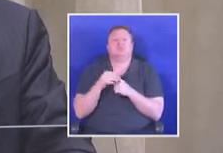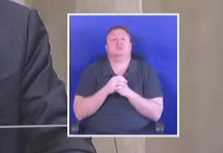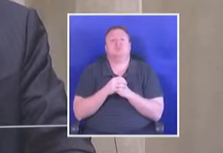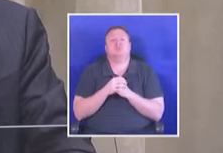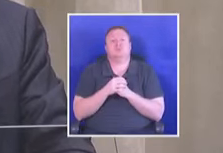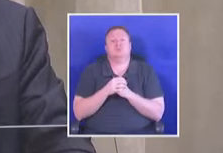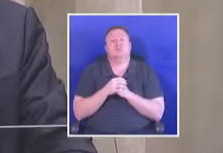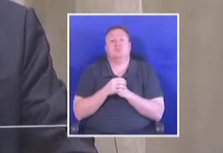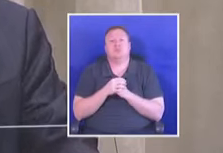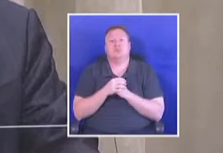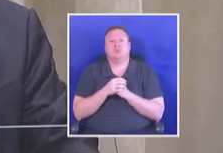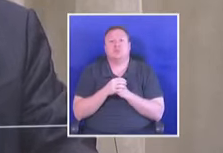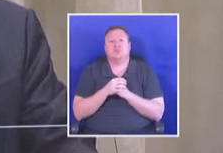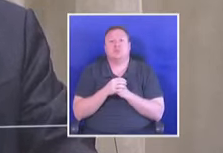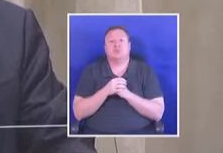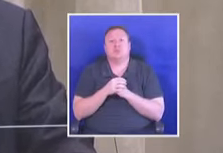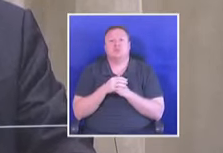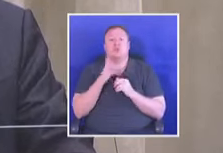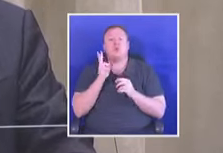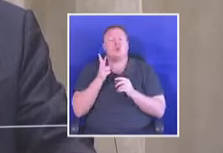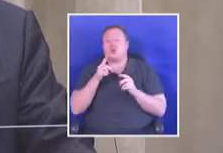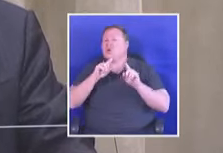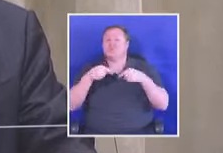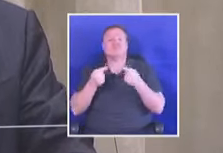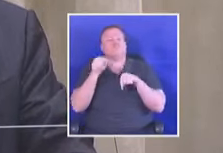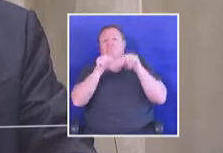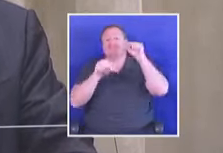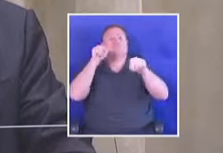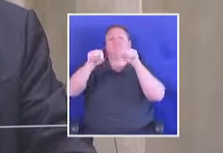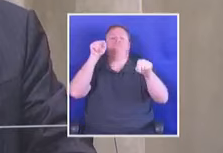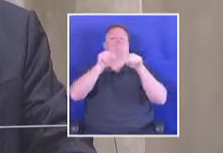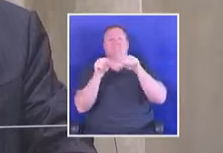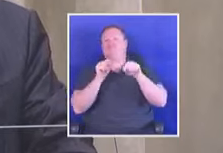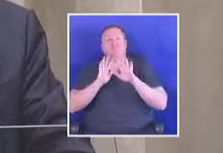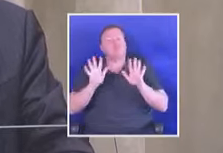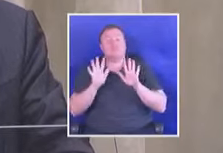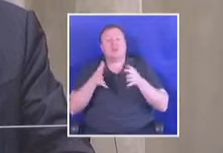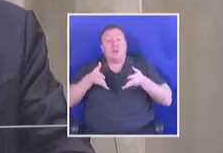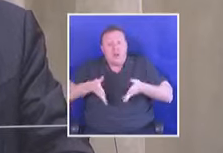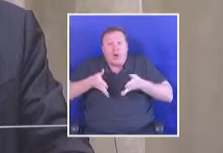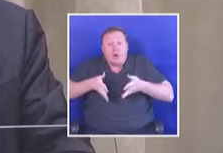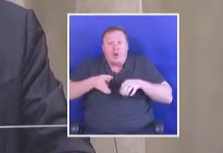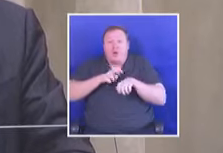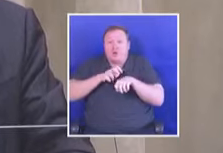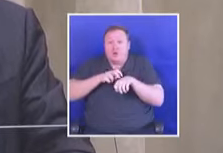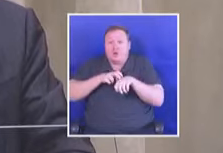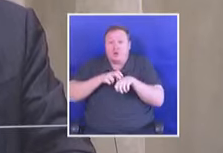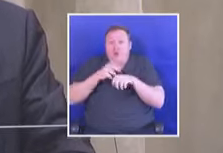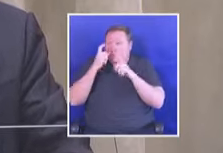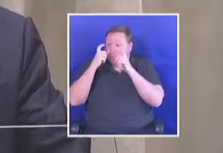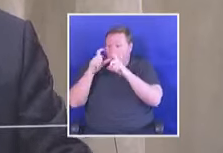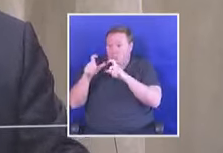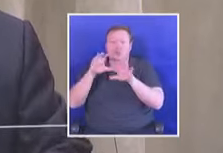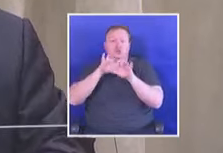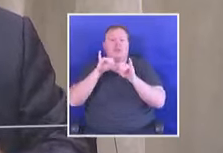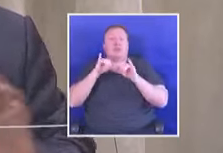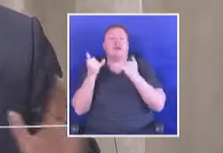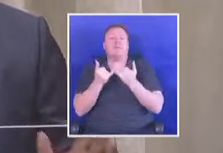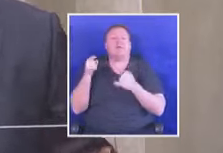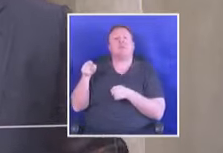it is far too important to do finger pointing. What we now need to do is to reposition Eskom and look at